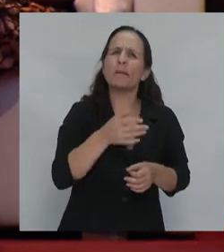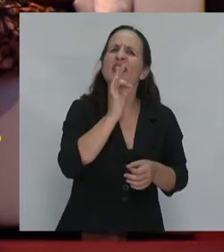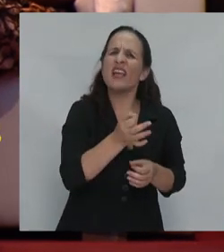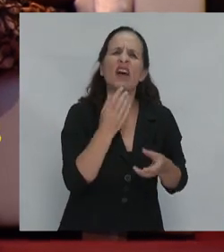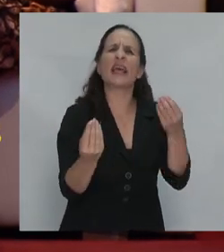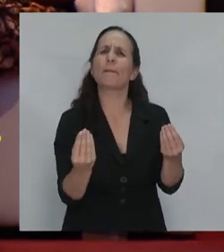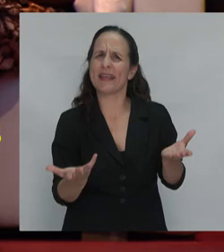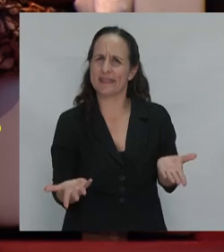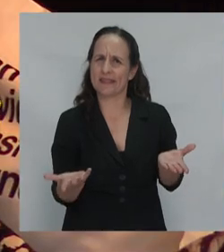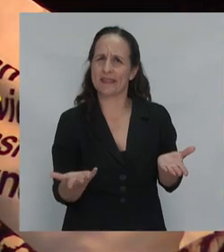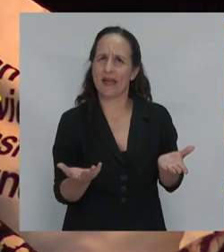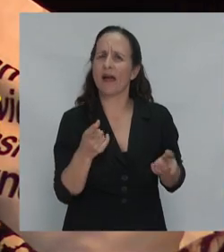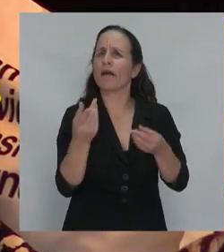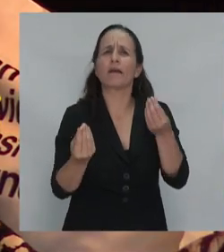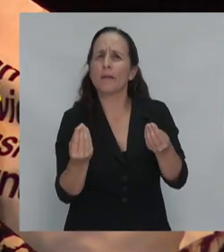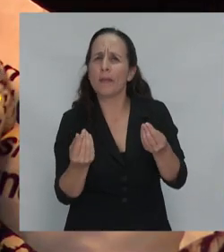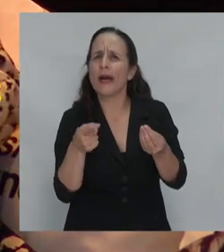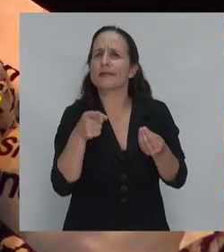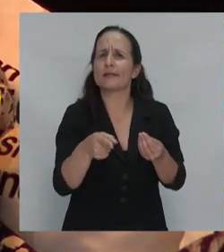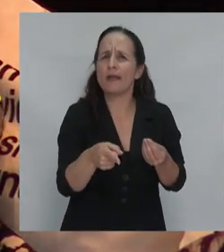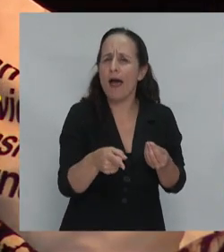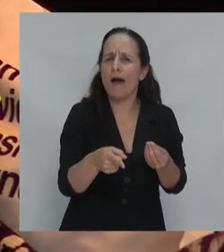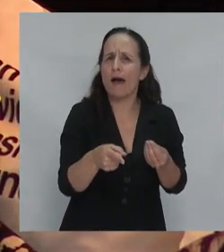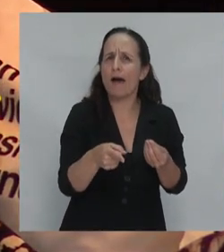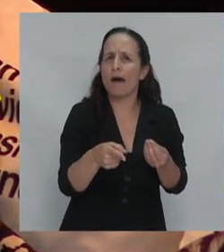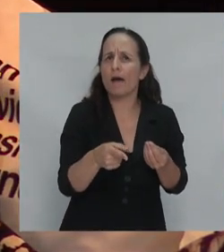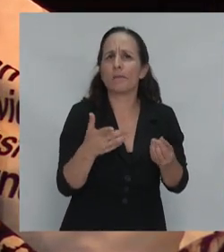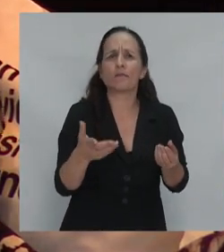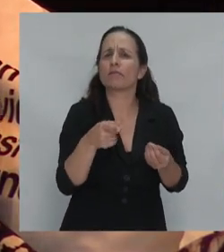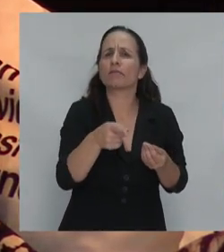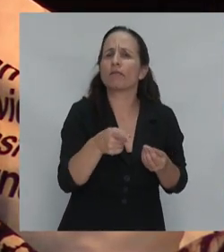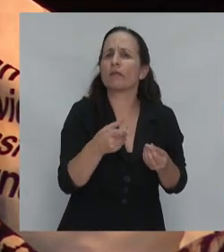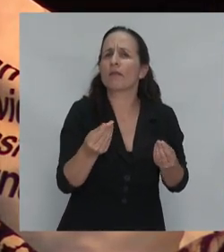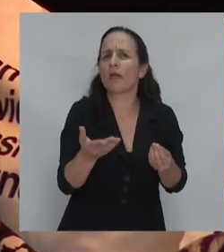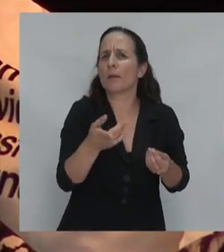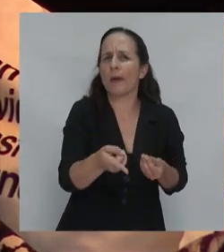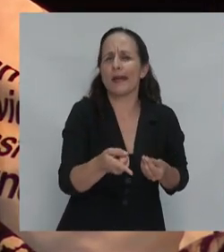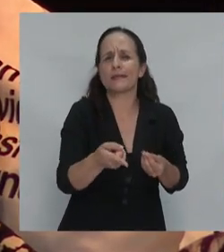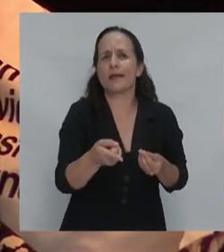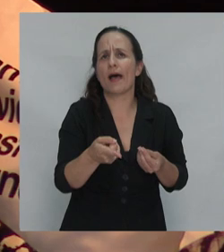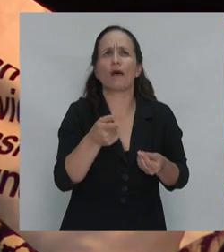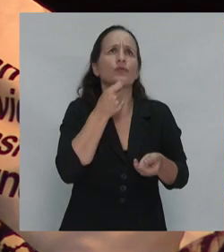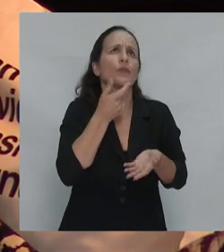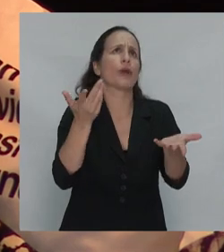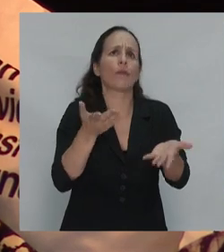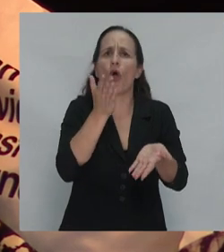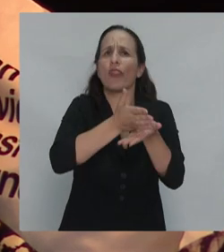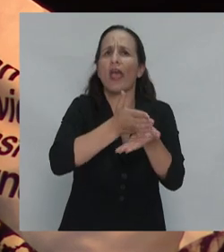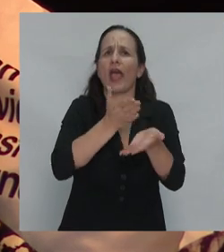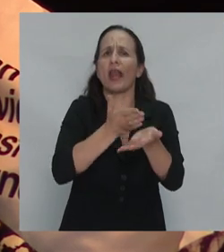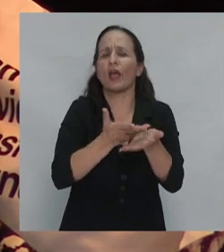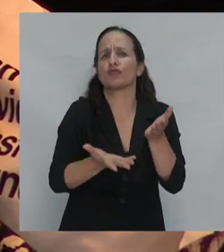of rights, what it is that reduces us to existing without human